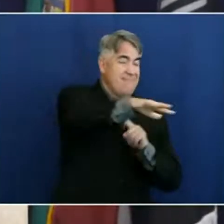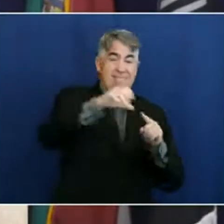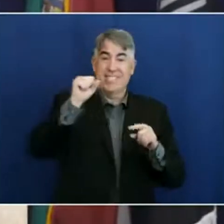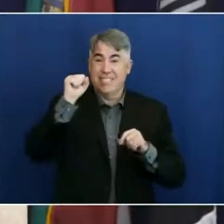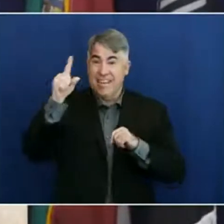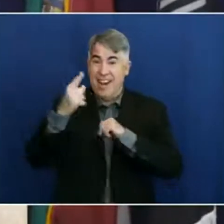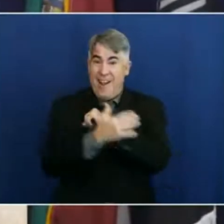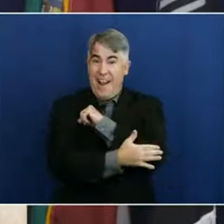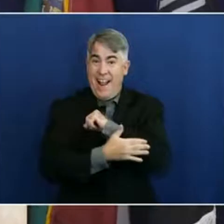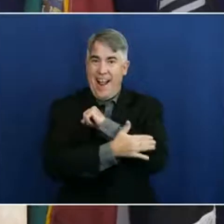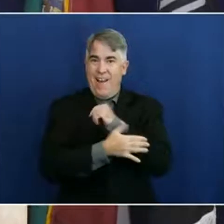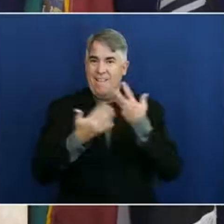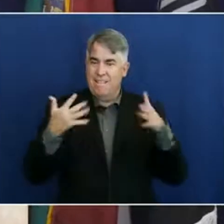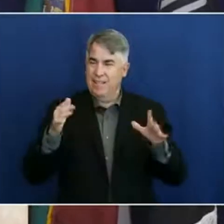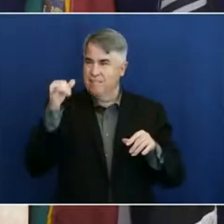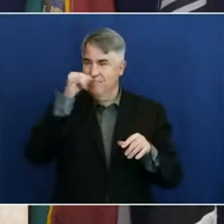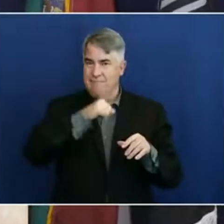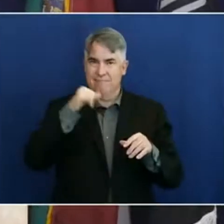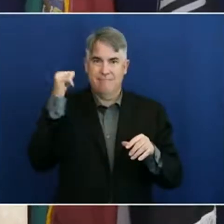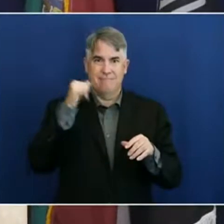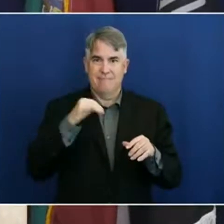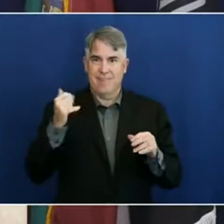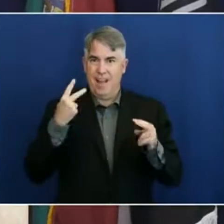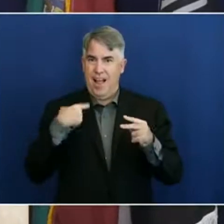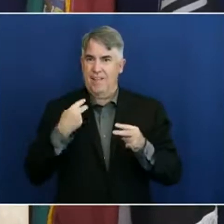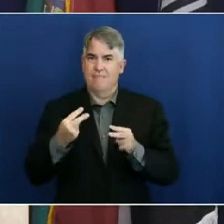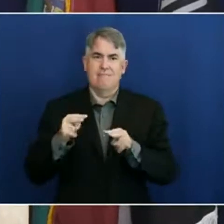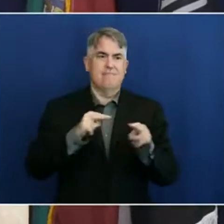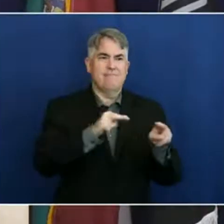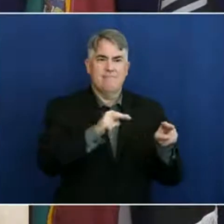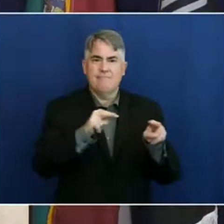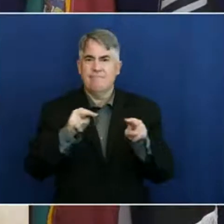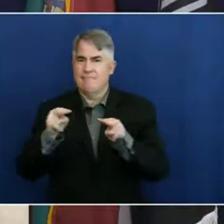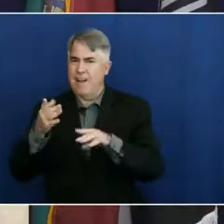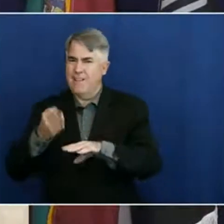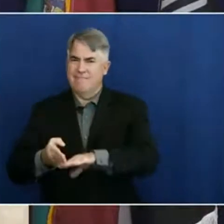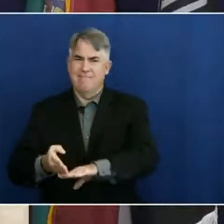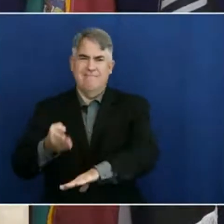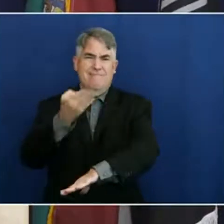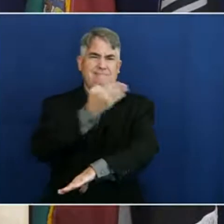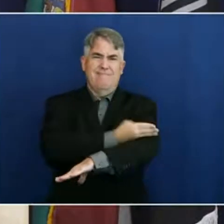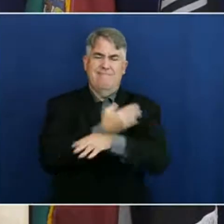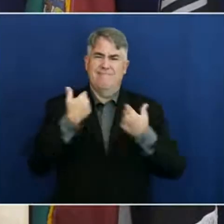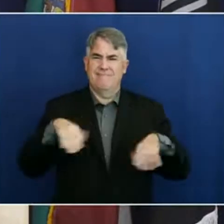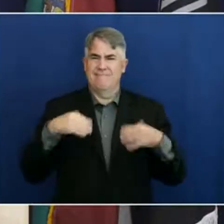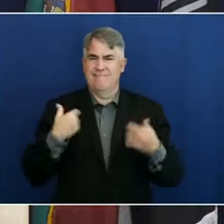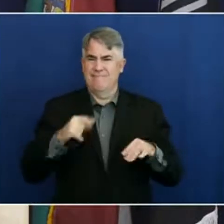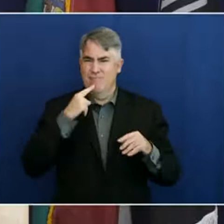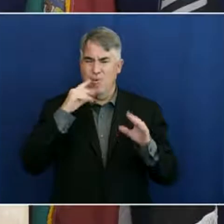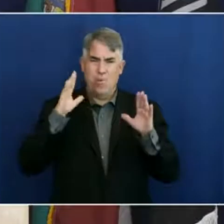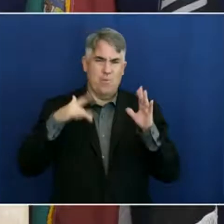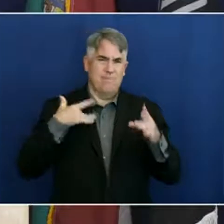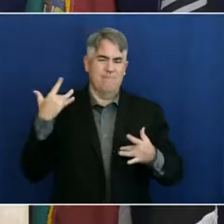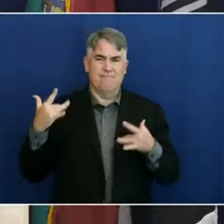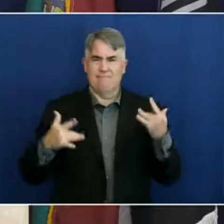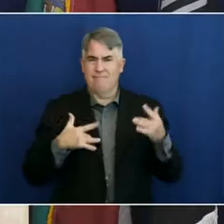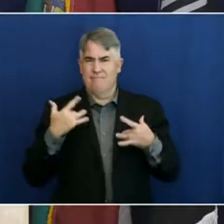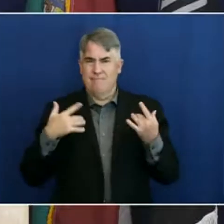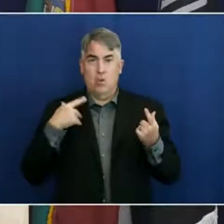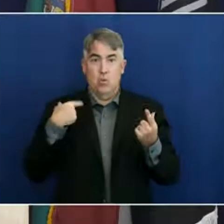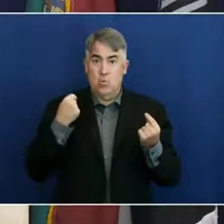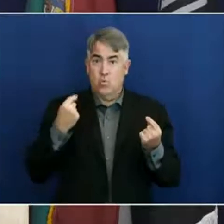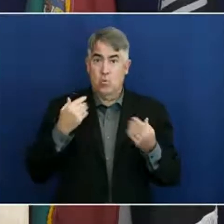seeing what I think is really tremendous progress in terms of the number of folks being